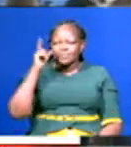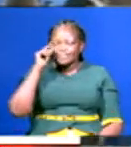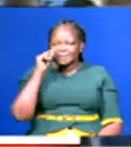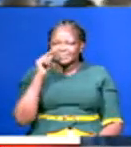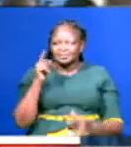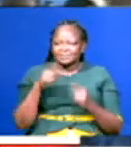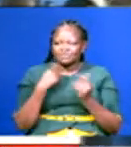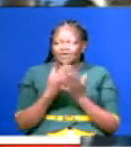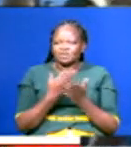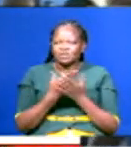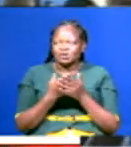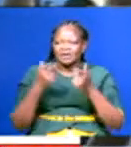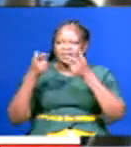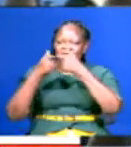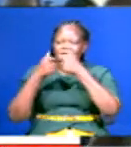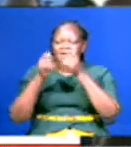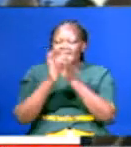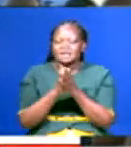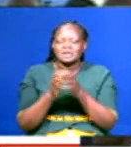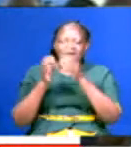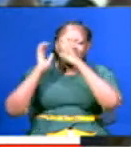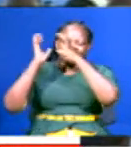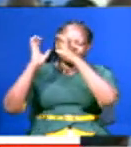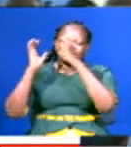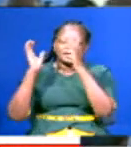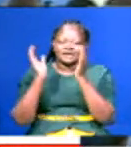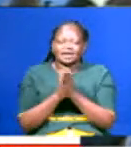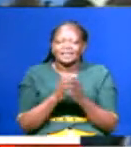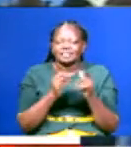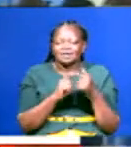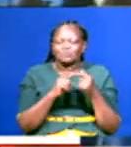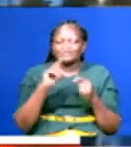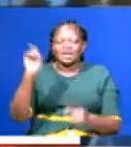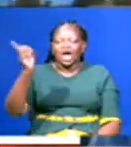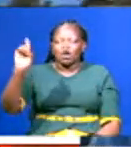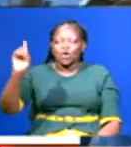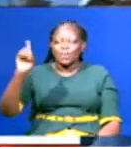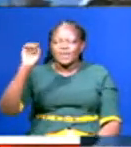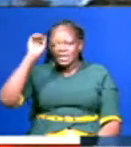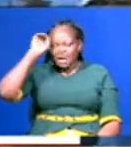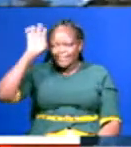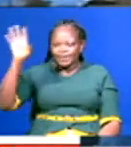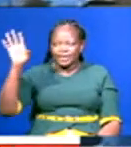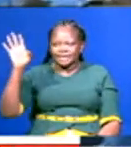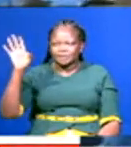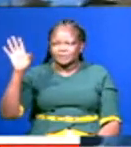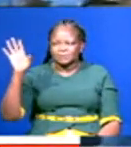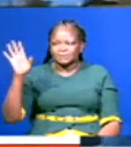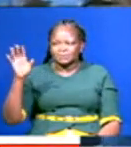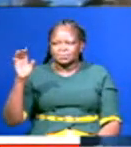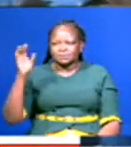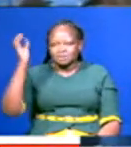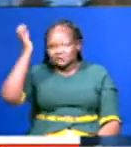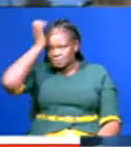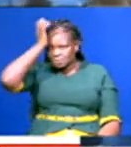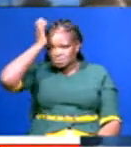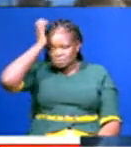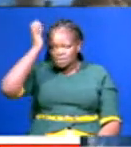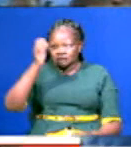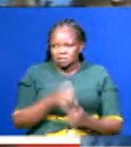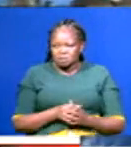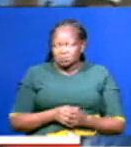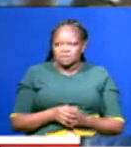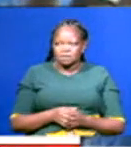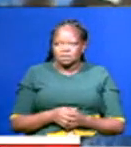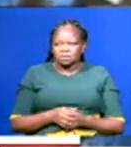Kwale and Kilifi. Then we have Nairobi, Kiabu, Eldoret,